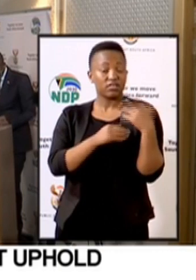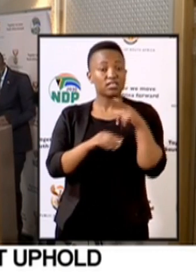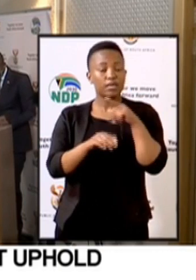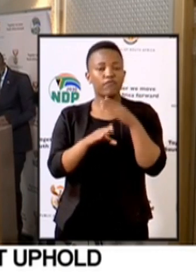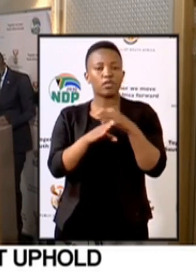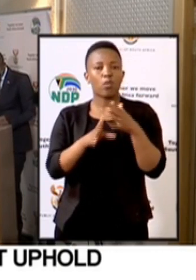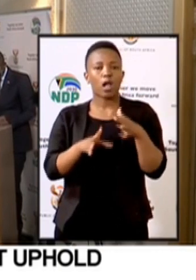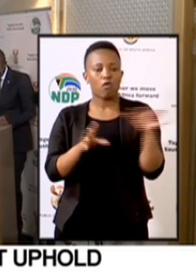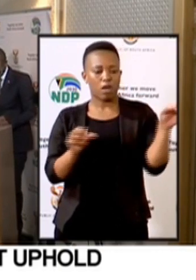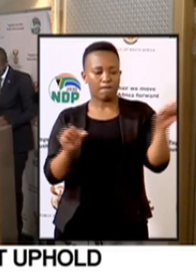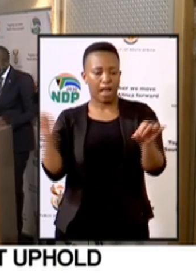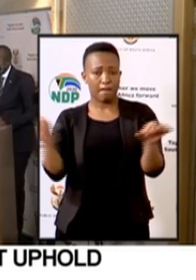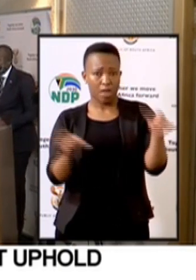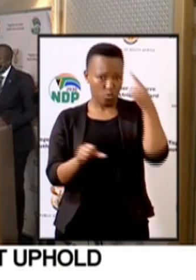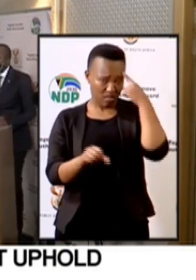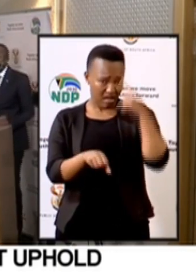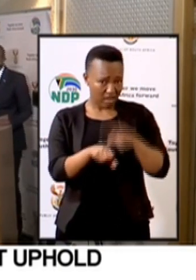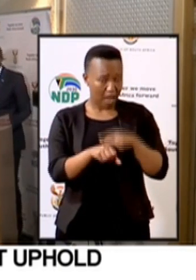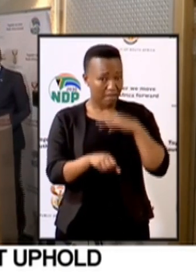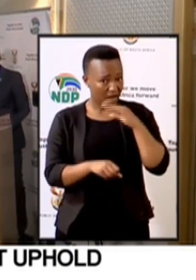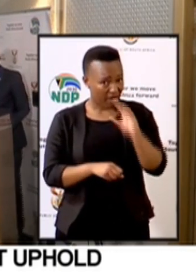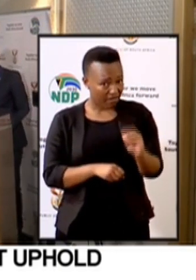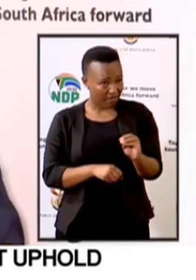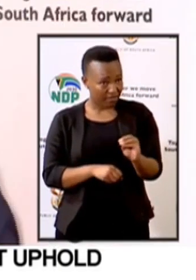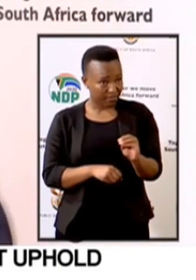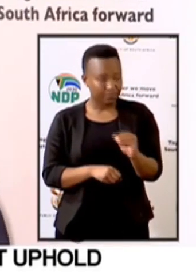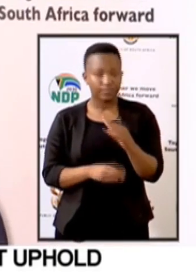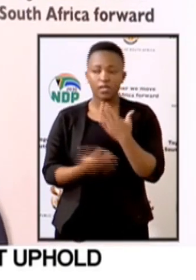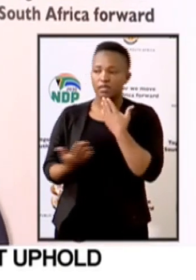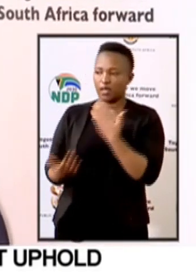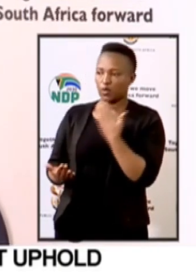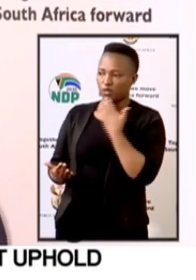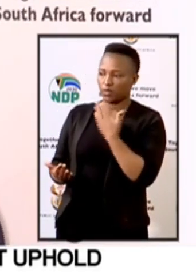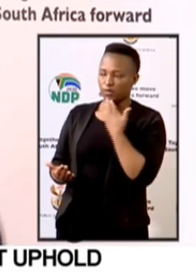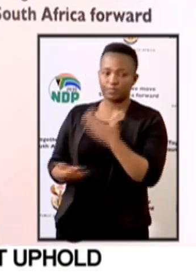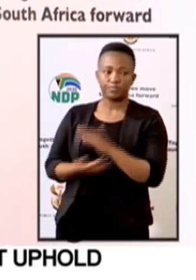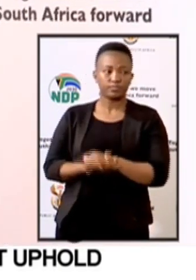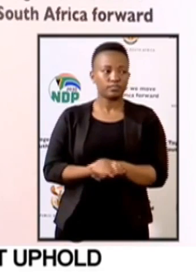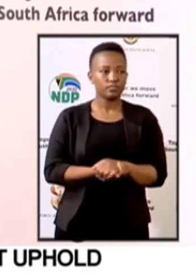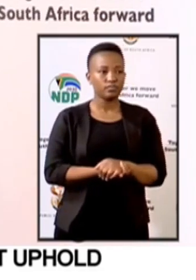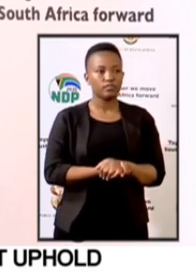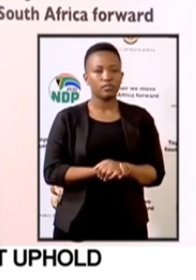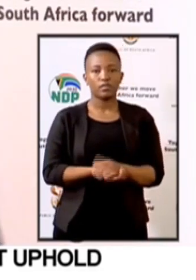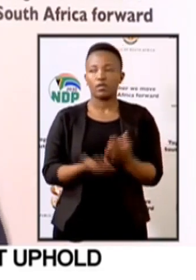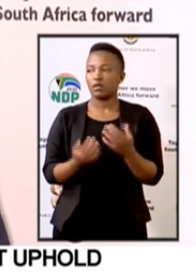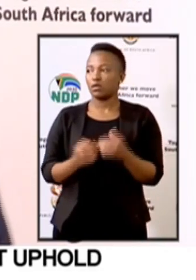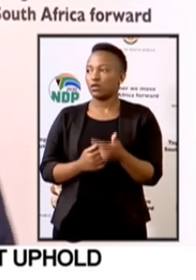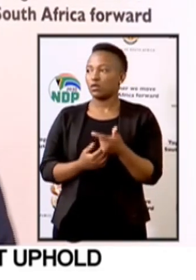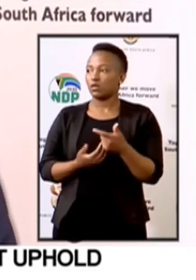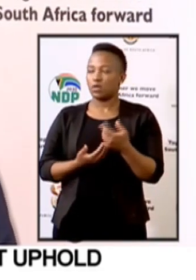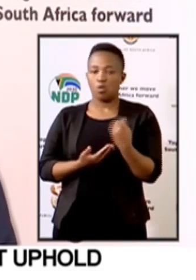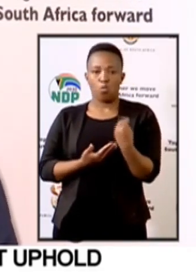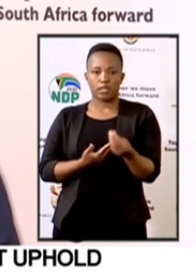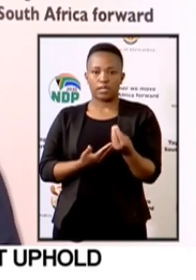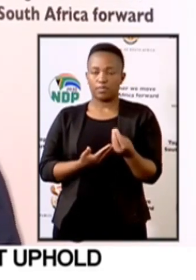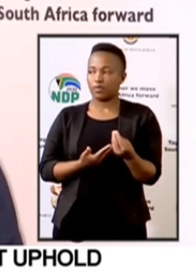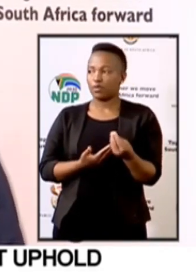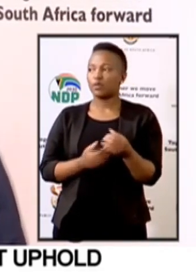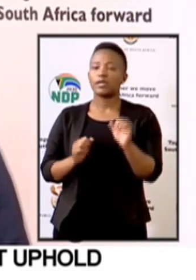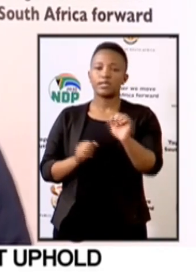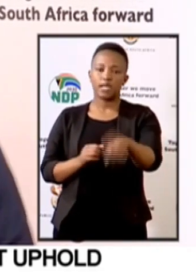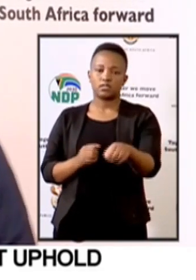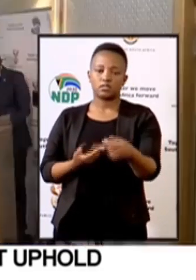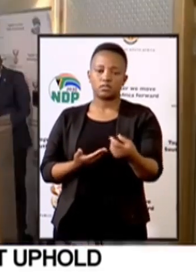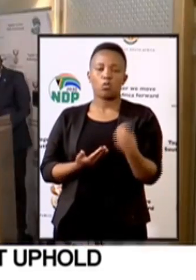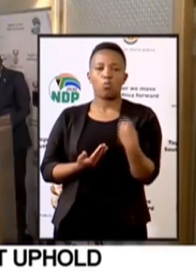back? Okay, thank you. Do we have another question? SMSs? Thanks, Vukani. Yes, so we do